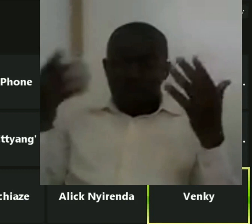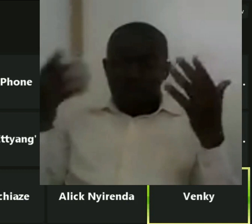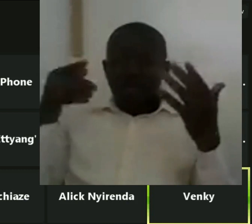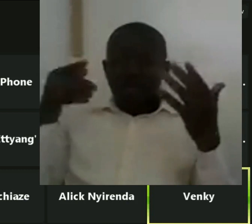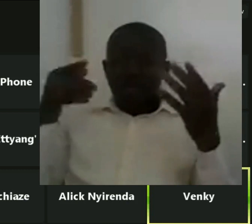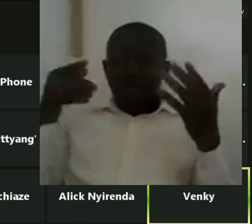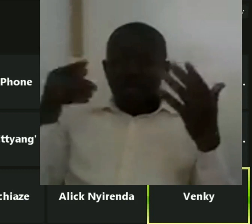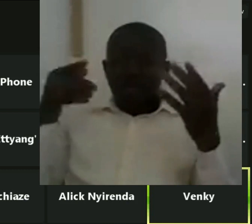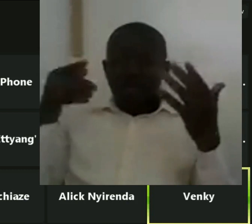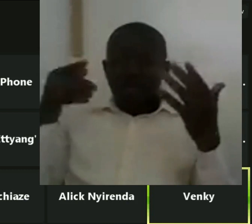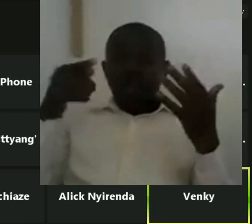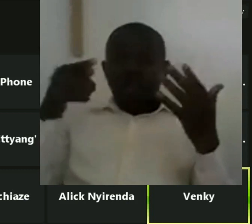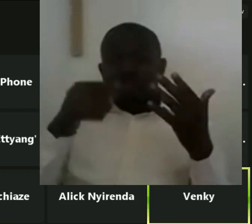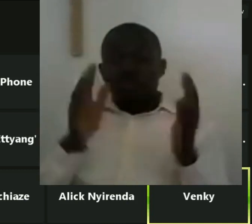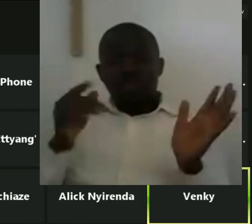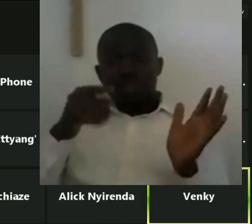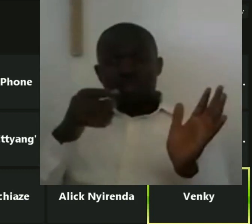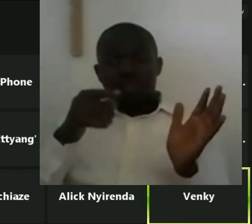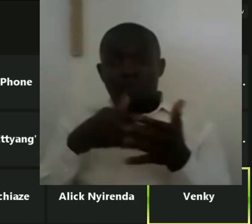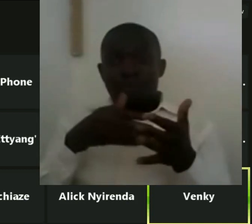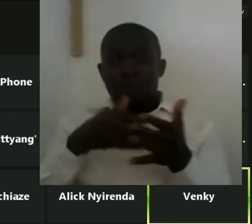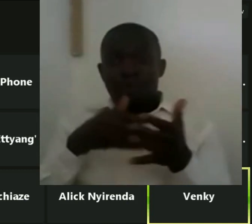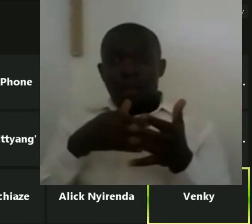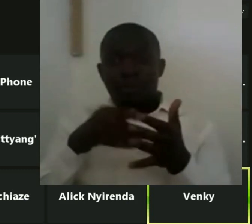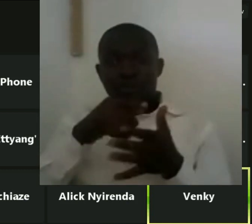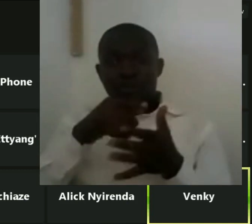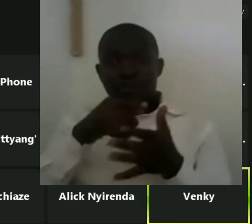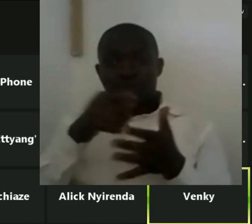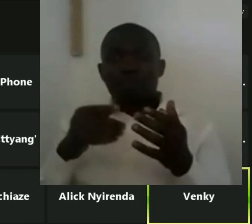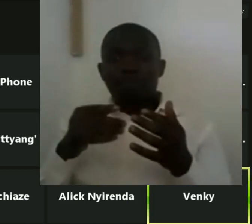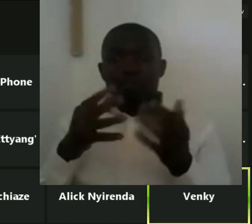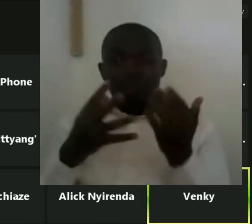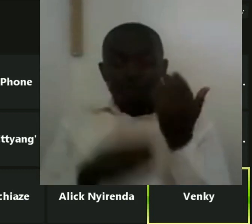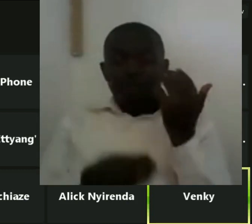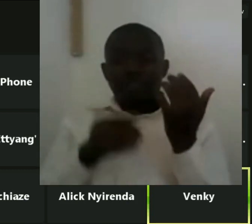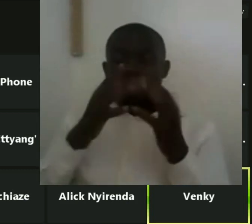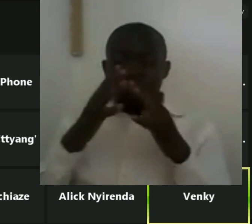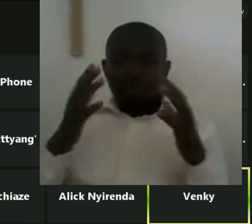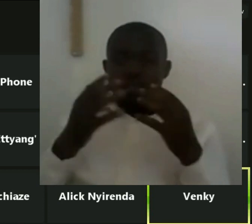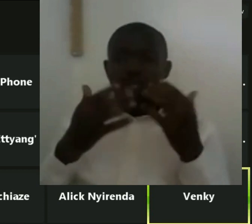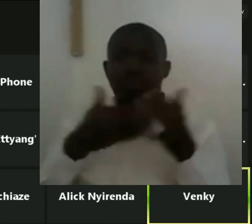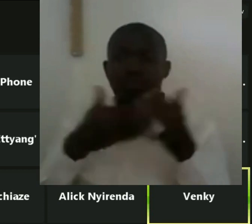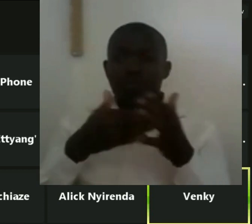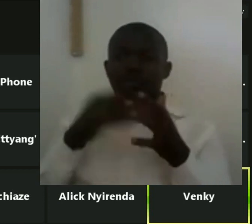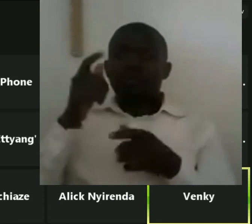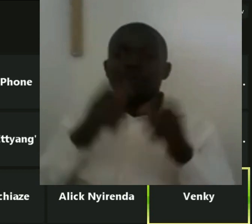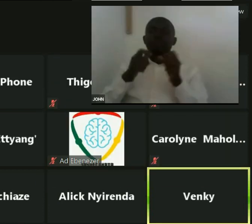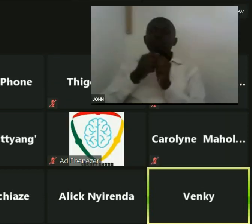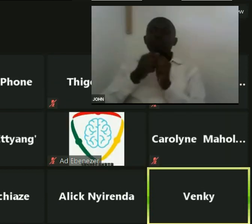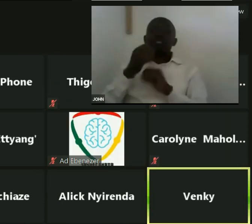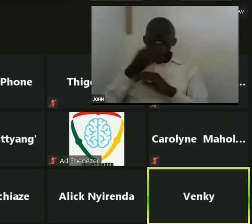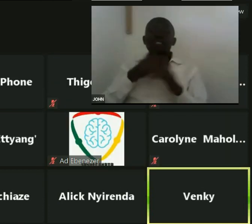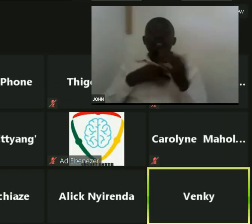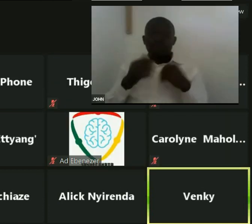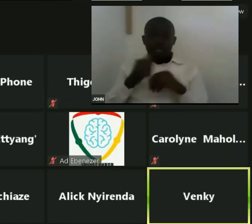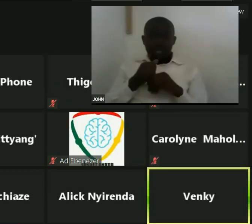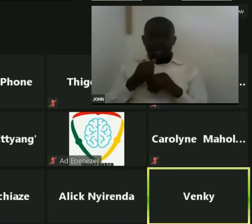major barrier for persons with disability. Majority of persons with disabilities, 80% of persons with disabilities live